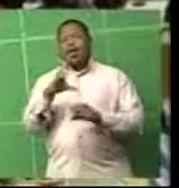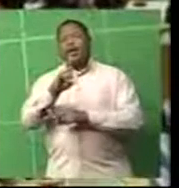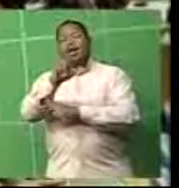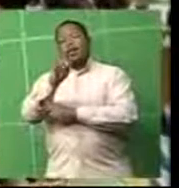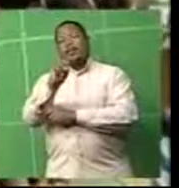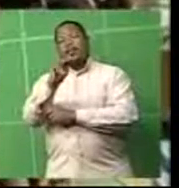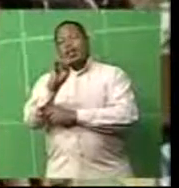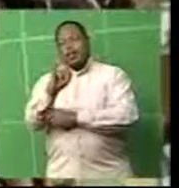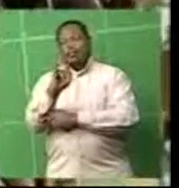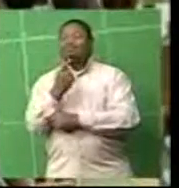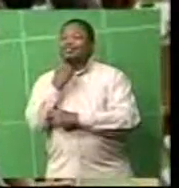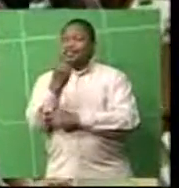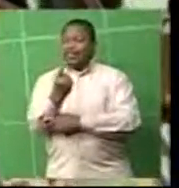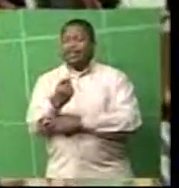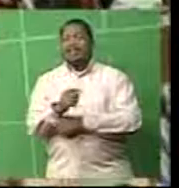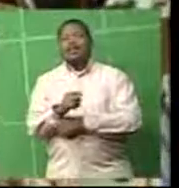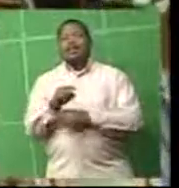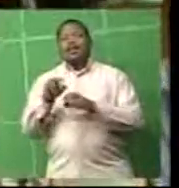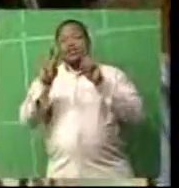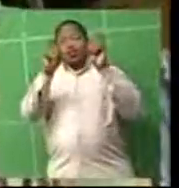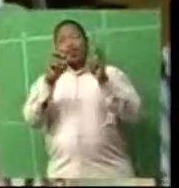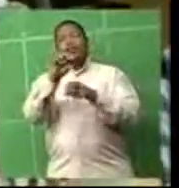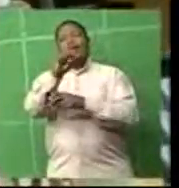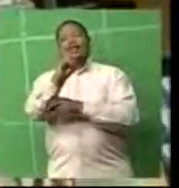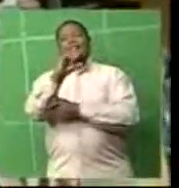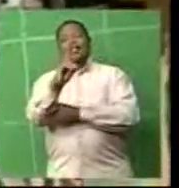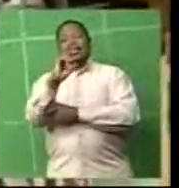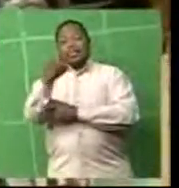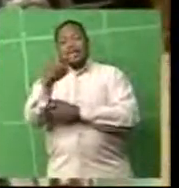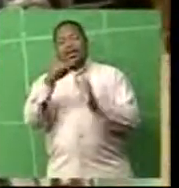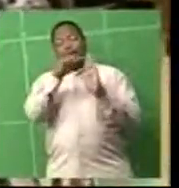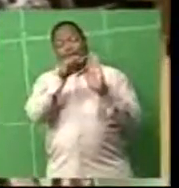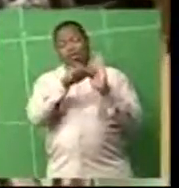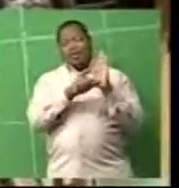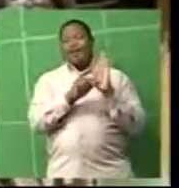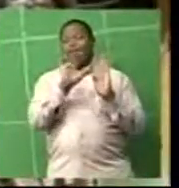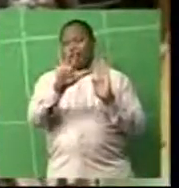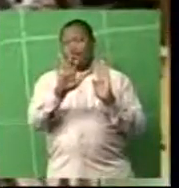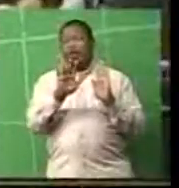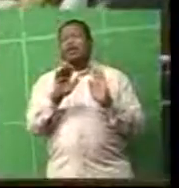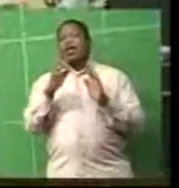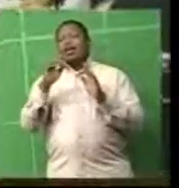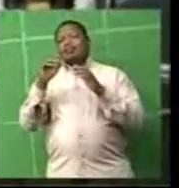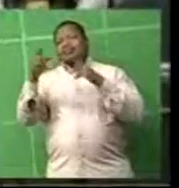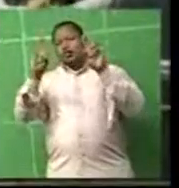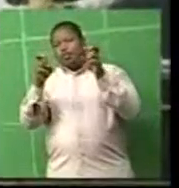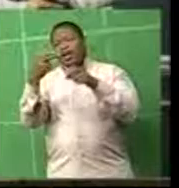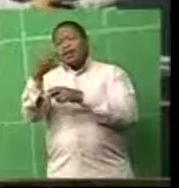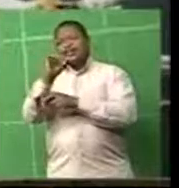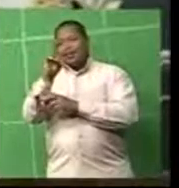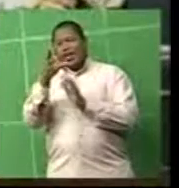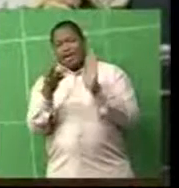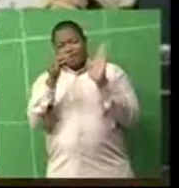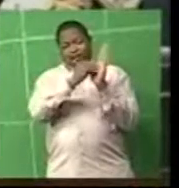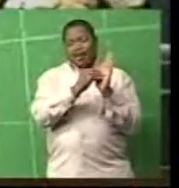Sustanable Development Goals Ketsa lano Ya itzi nza inza bai HIV Ndungungulu uti znuumo